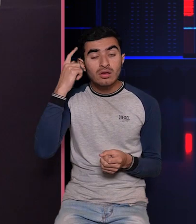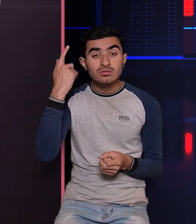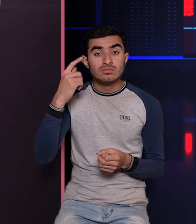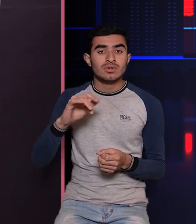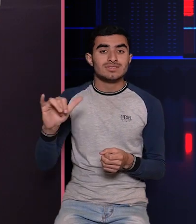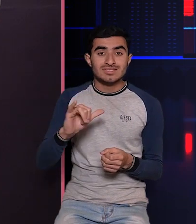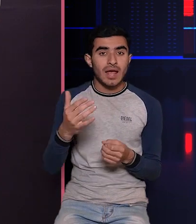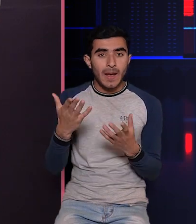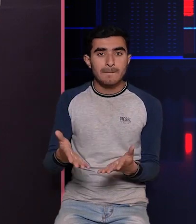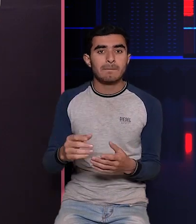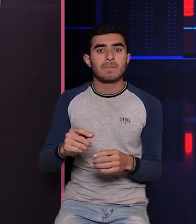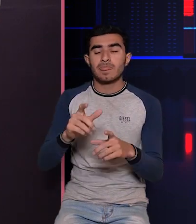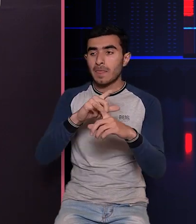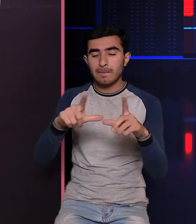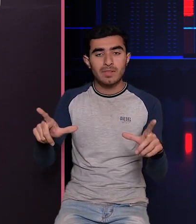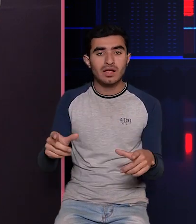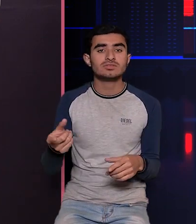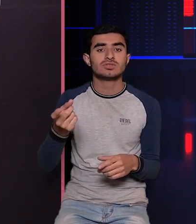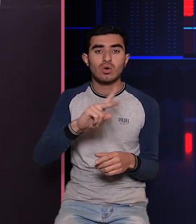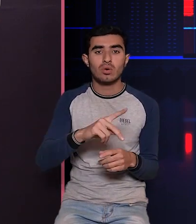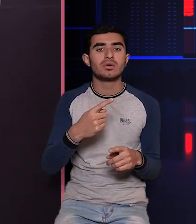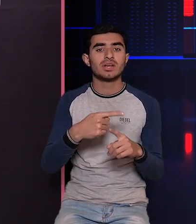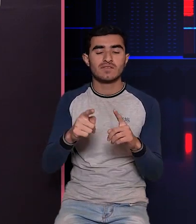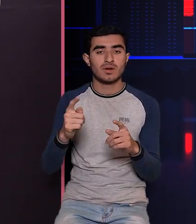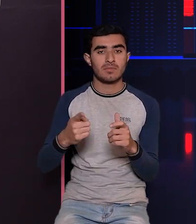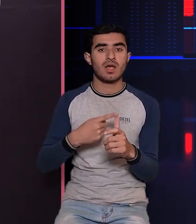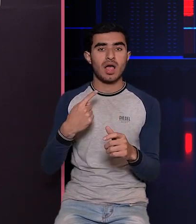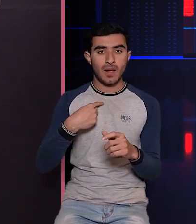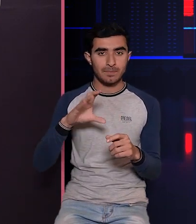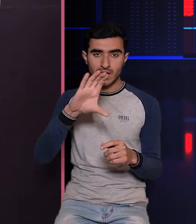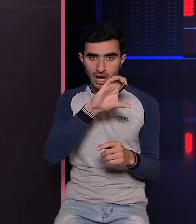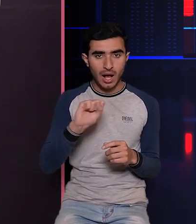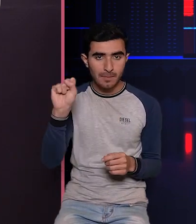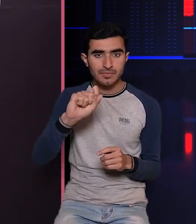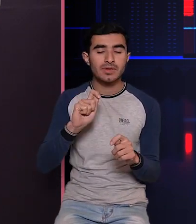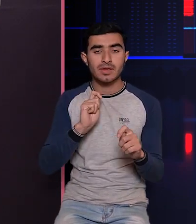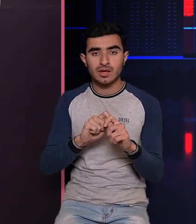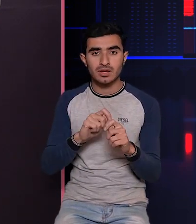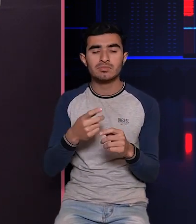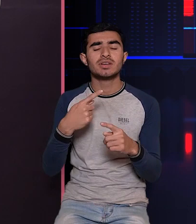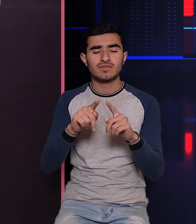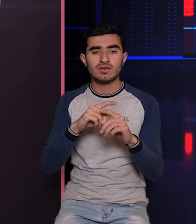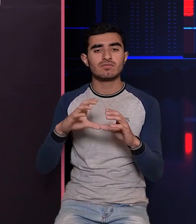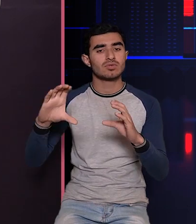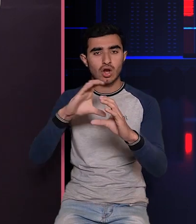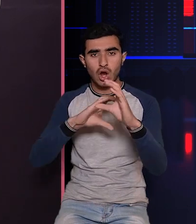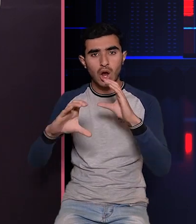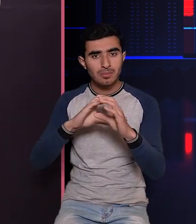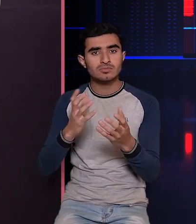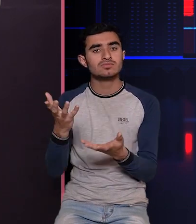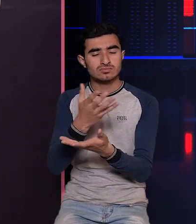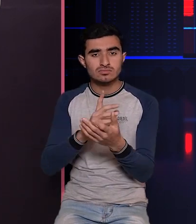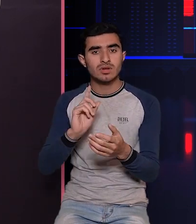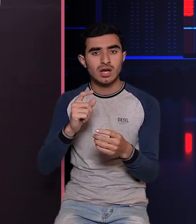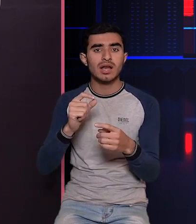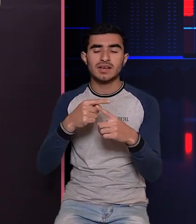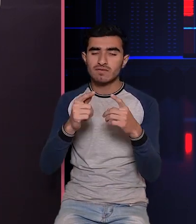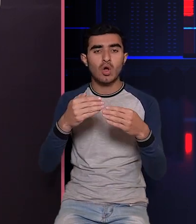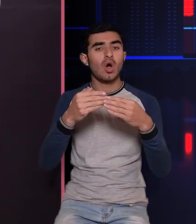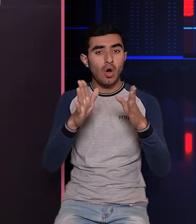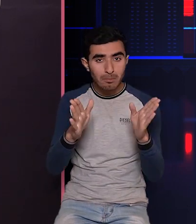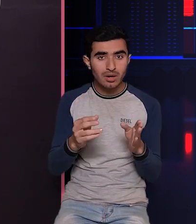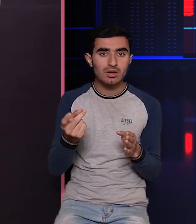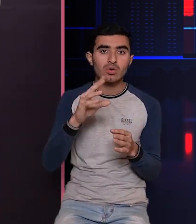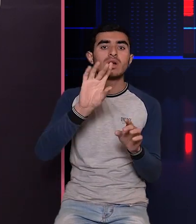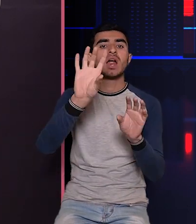Biennial Foundation is able to actually, these kind of conversations that it's able to open or present or invite these